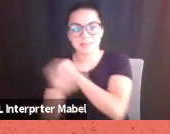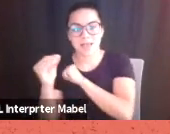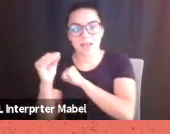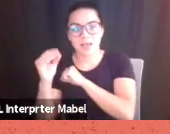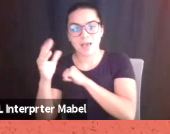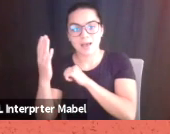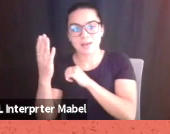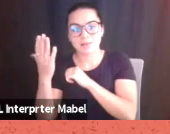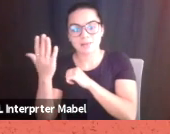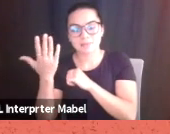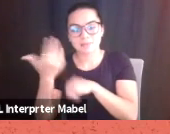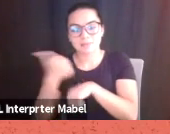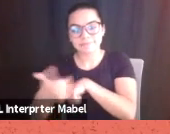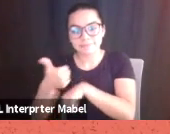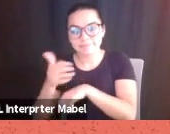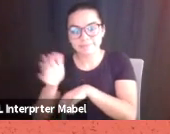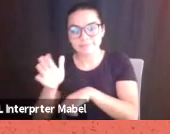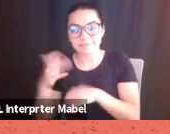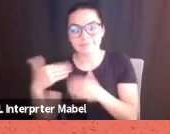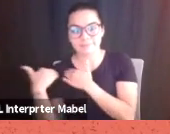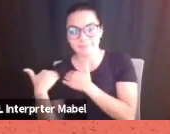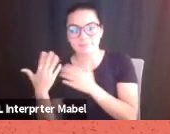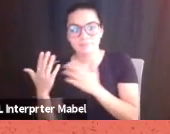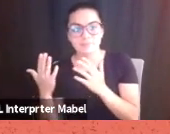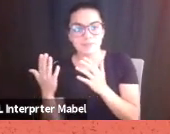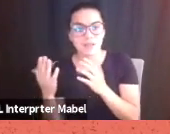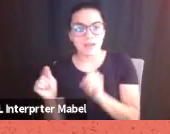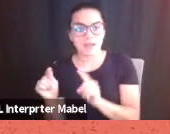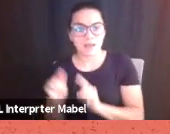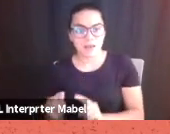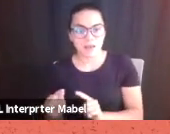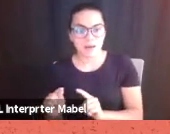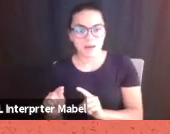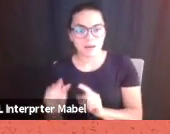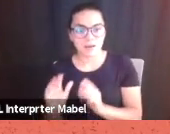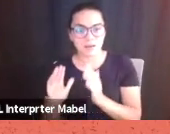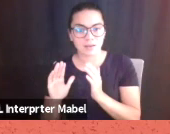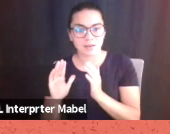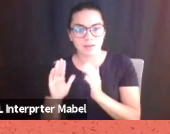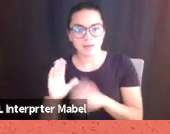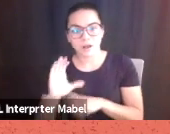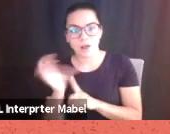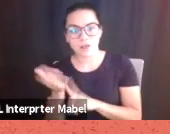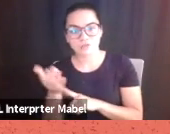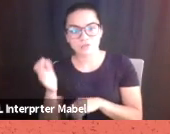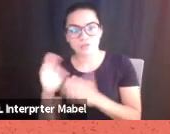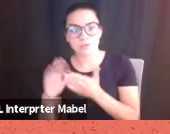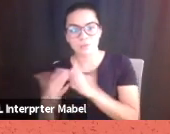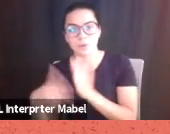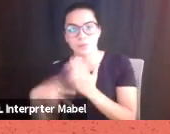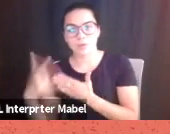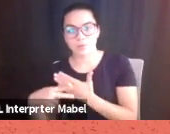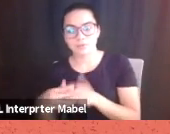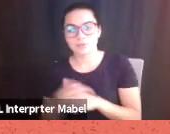rooted community programs. So the carceral and anti-carceral results